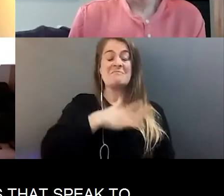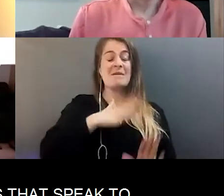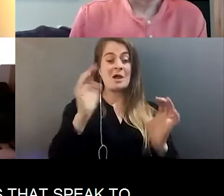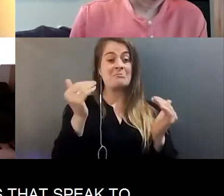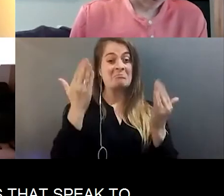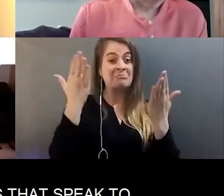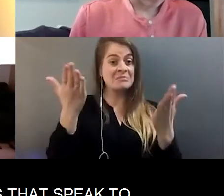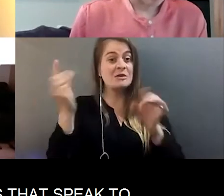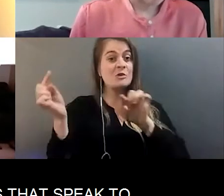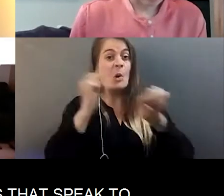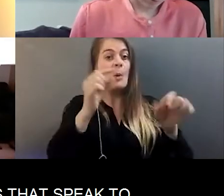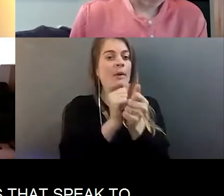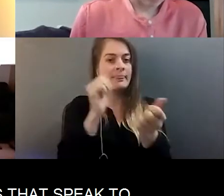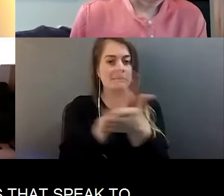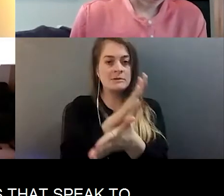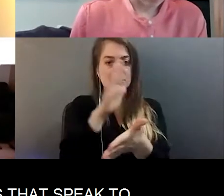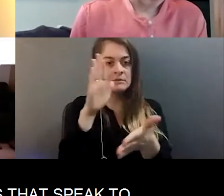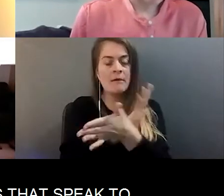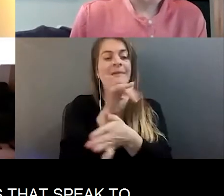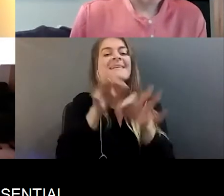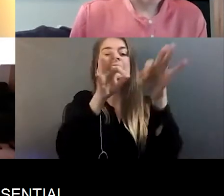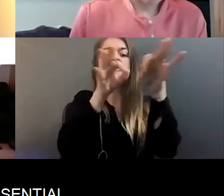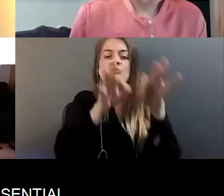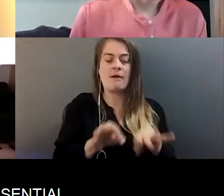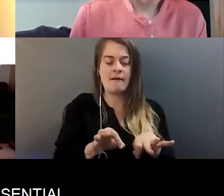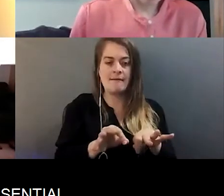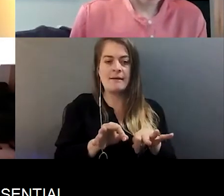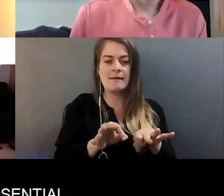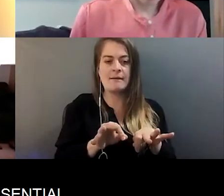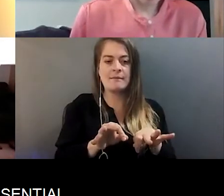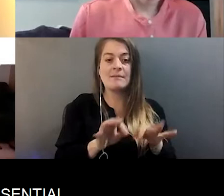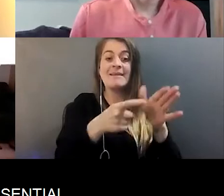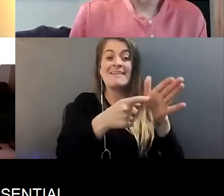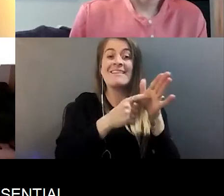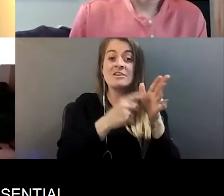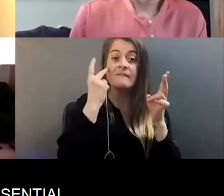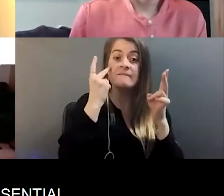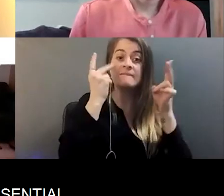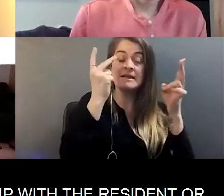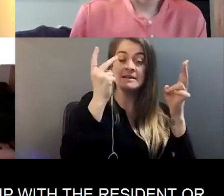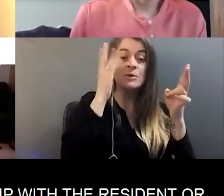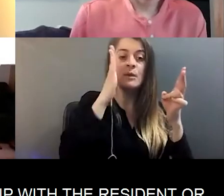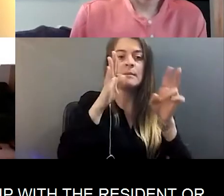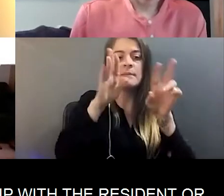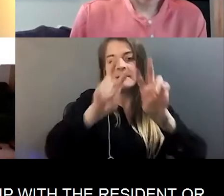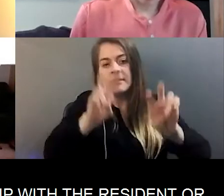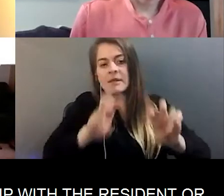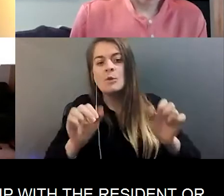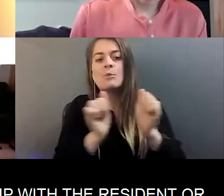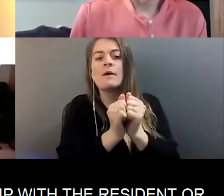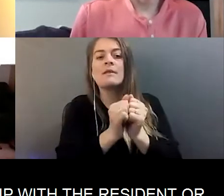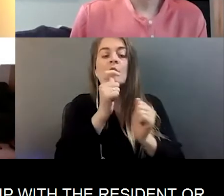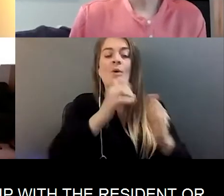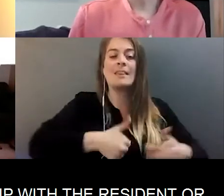actual documents that speak to the fact, starting with essential visits will be evaluated in partnership with the resident or